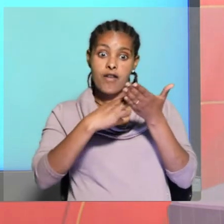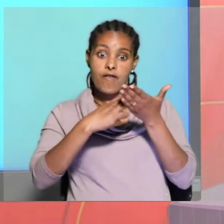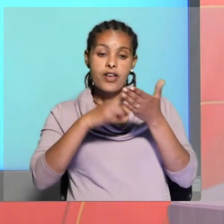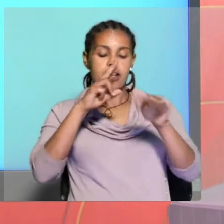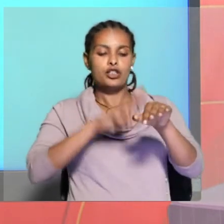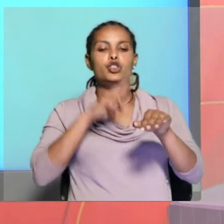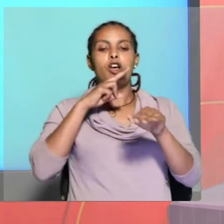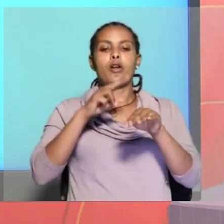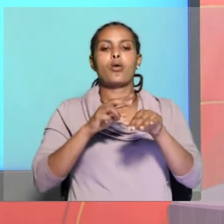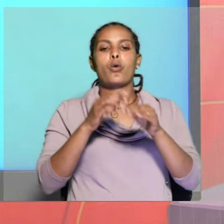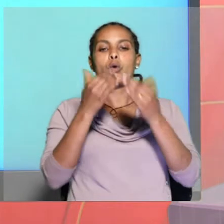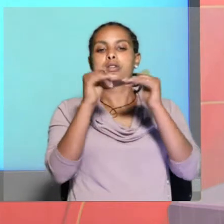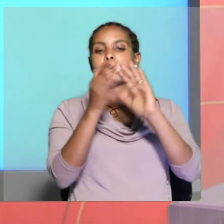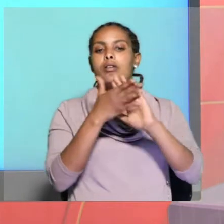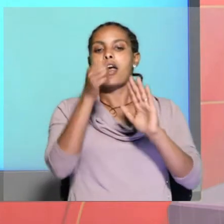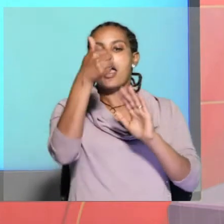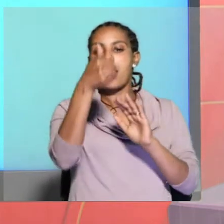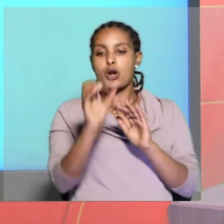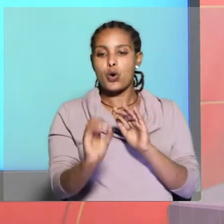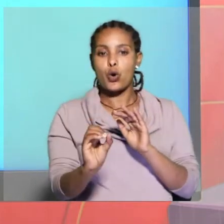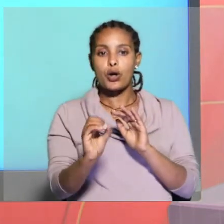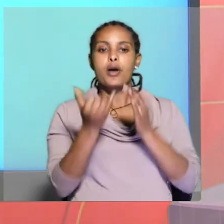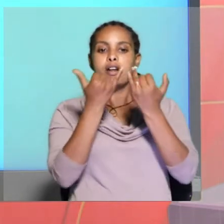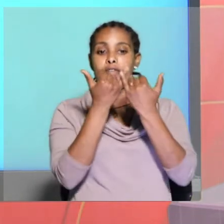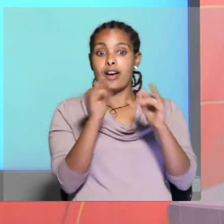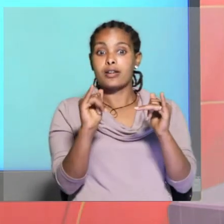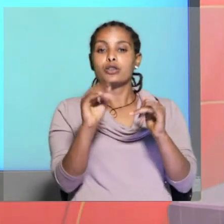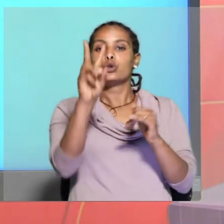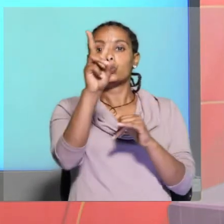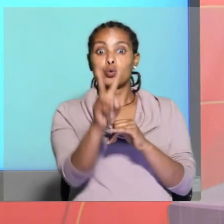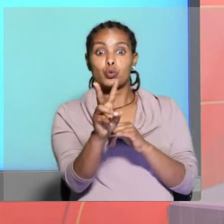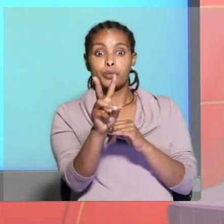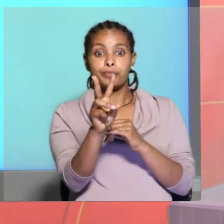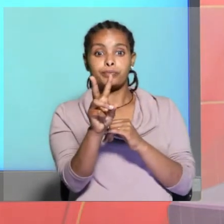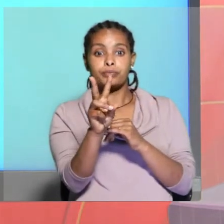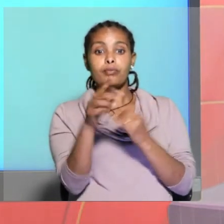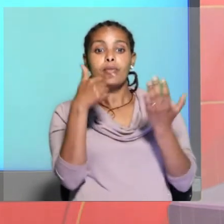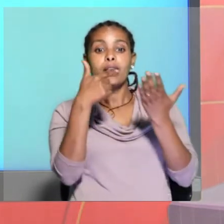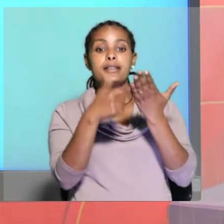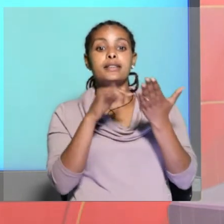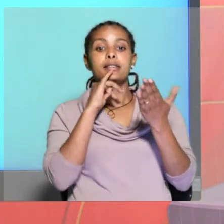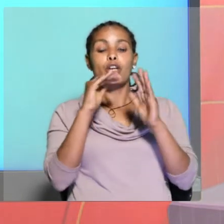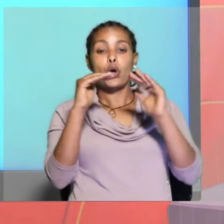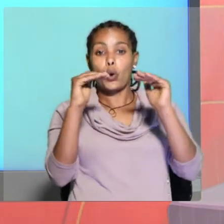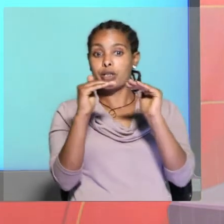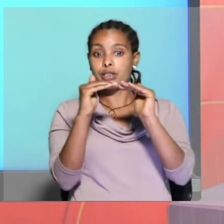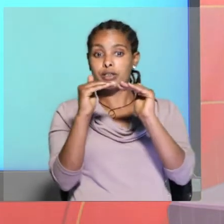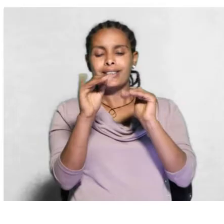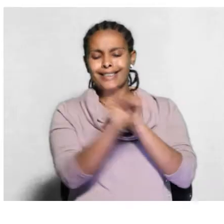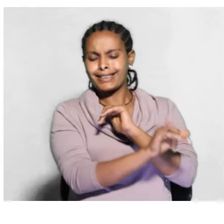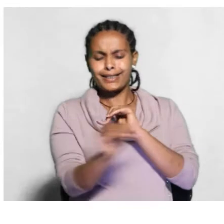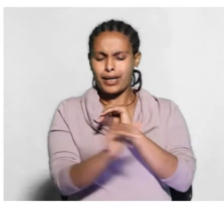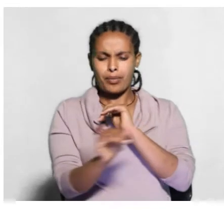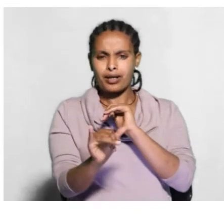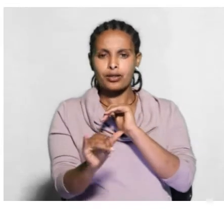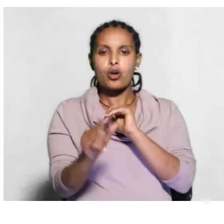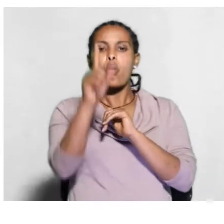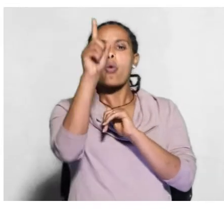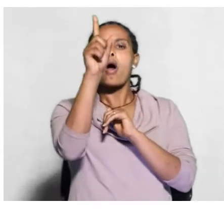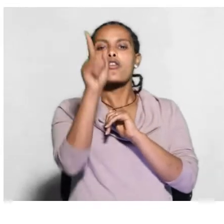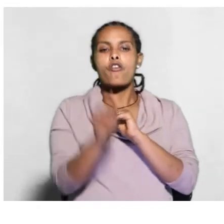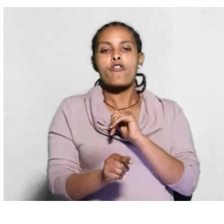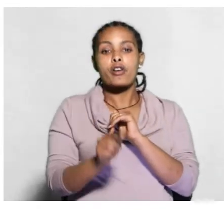initial concentration of A naught divided by 2. This equation is the same as 1